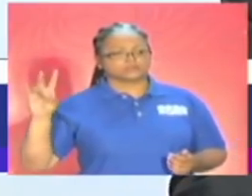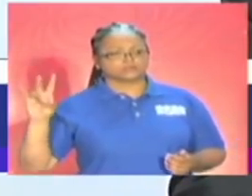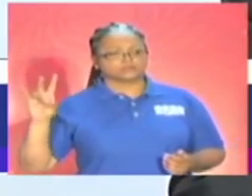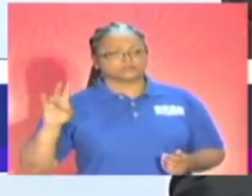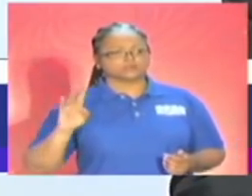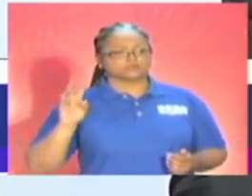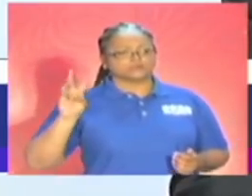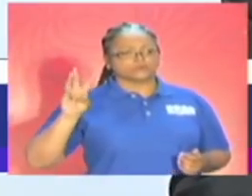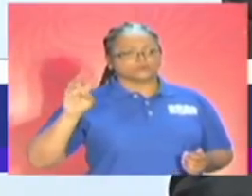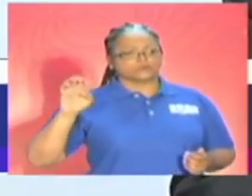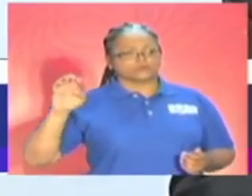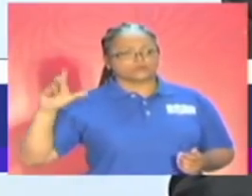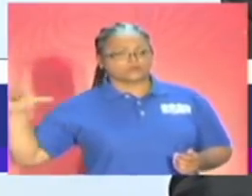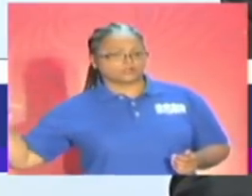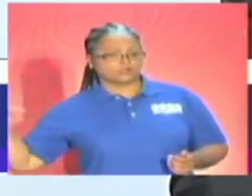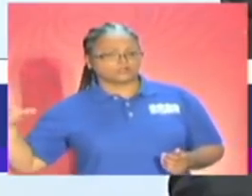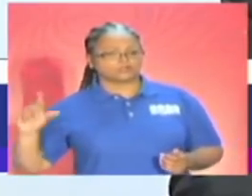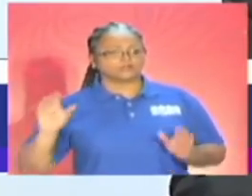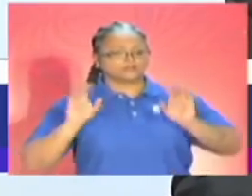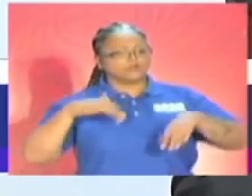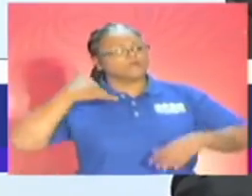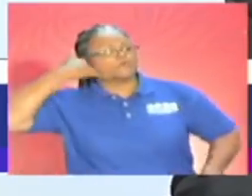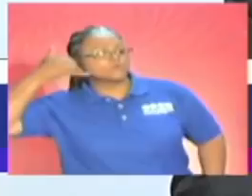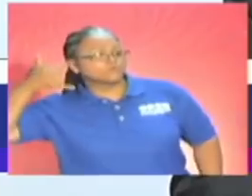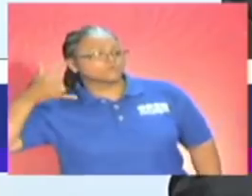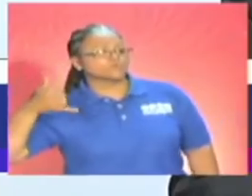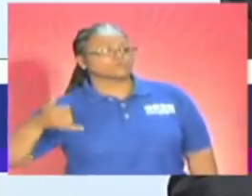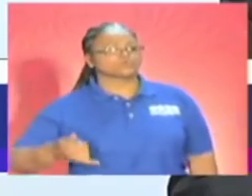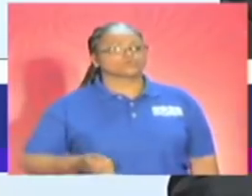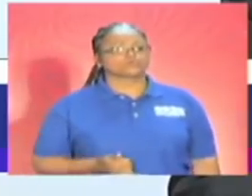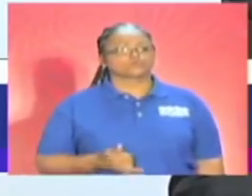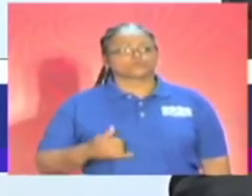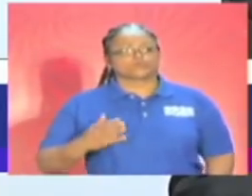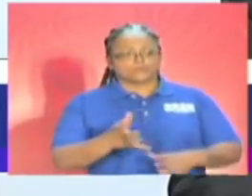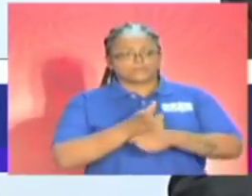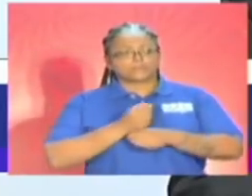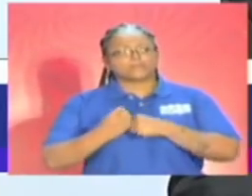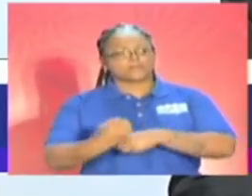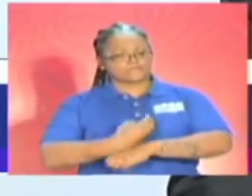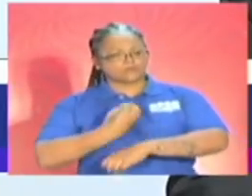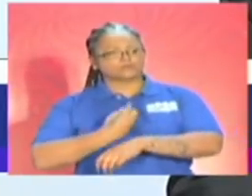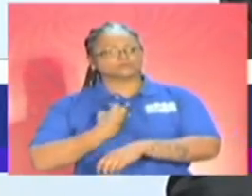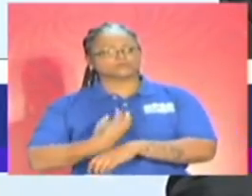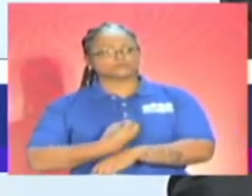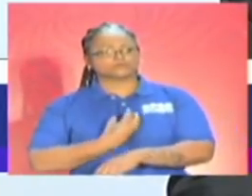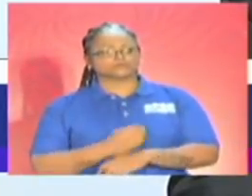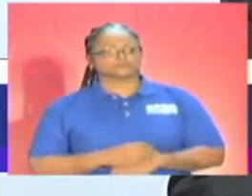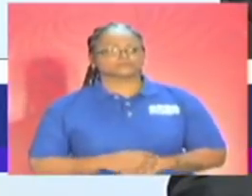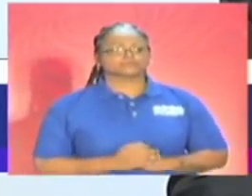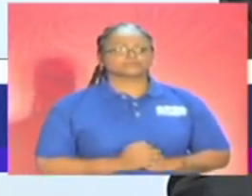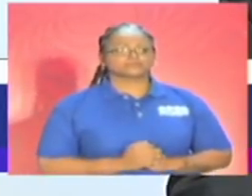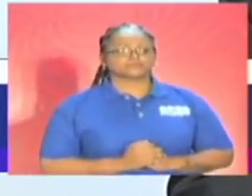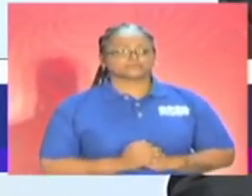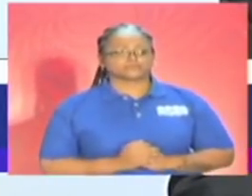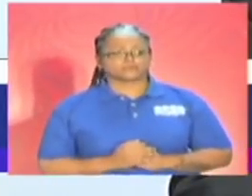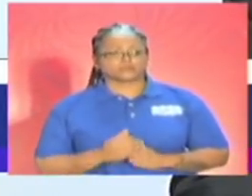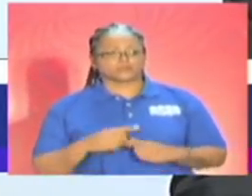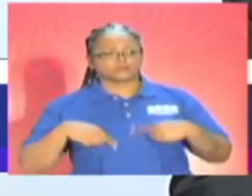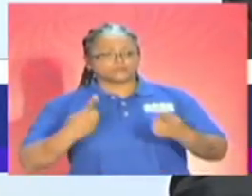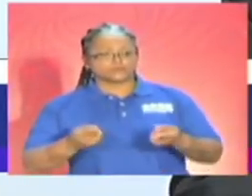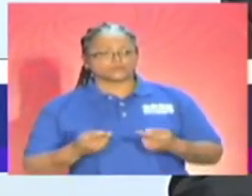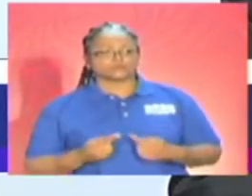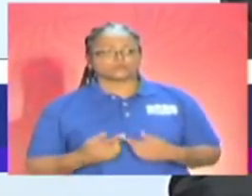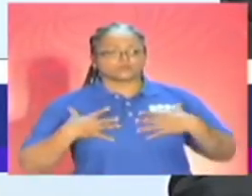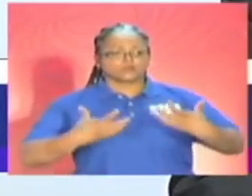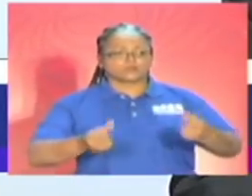to call in the event that they want to call in. But of course, any of our healthcare facilities can be visited or can be called to get further